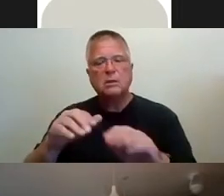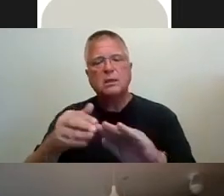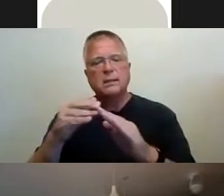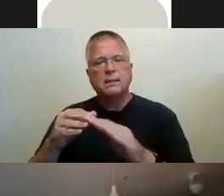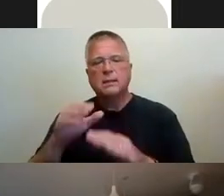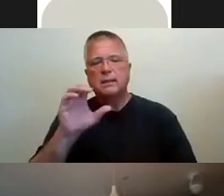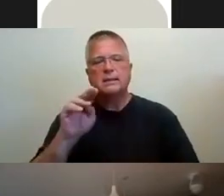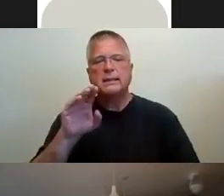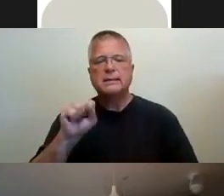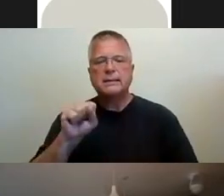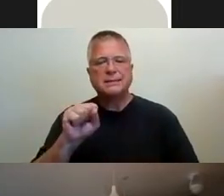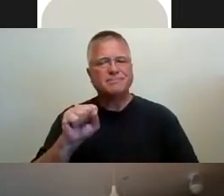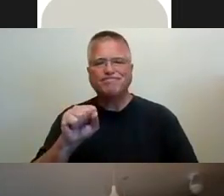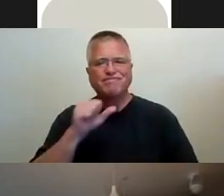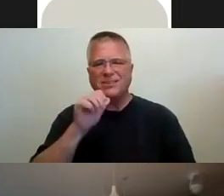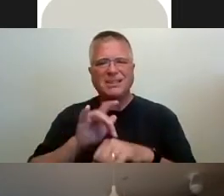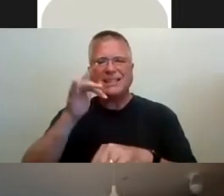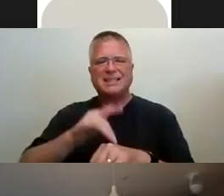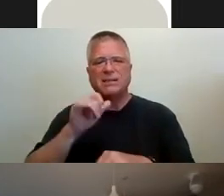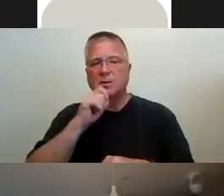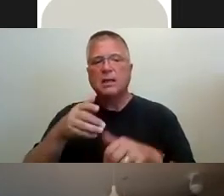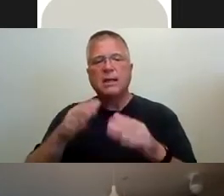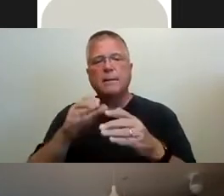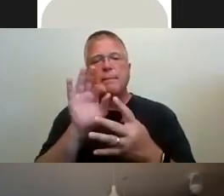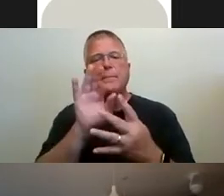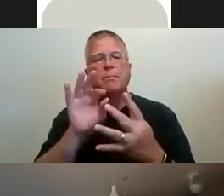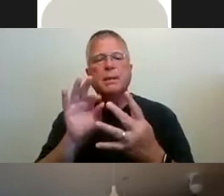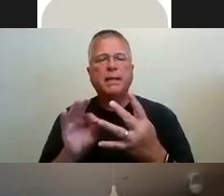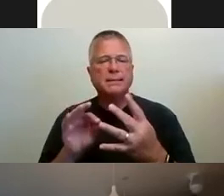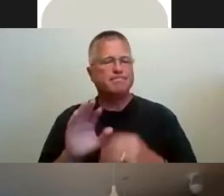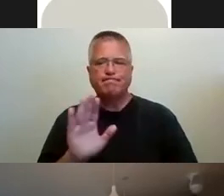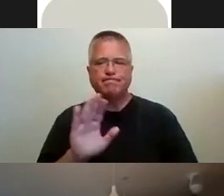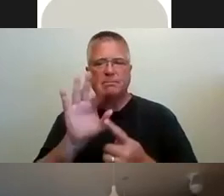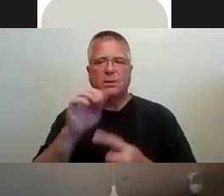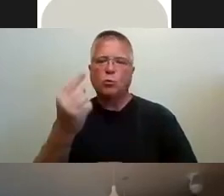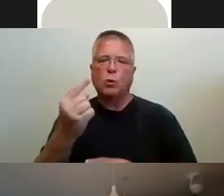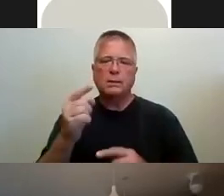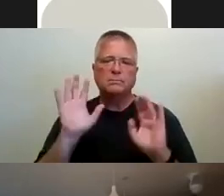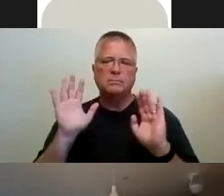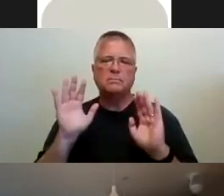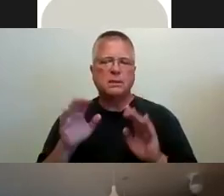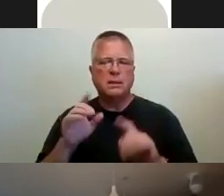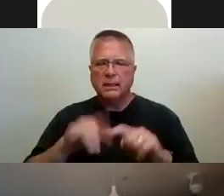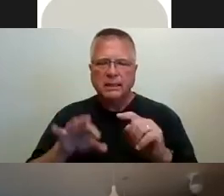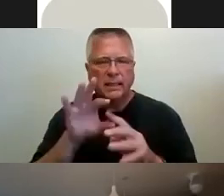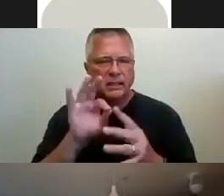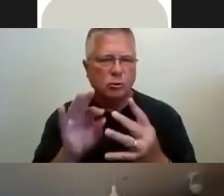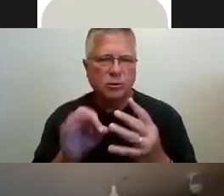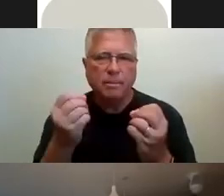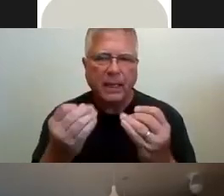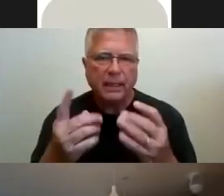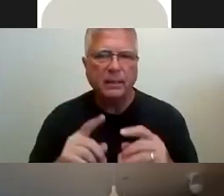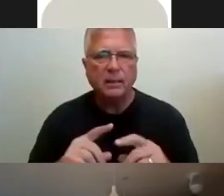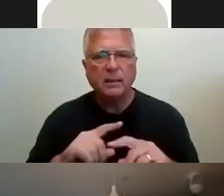sensitive to that. It doesn't allow me to choose a multitude of ways. And so those